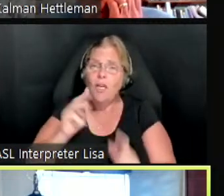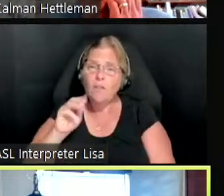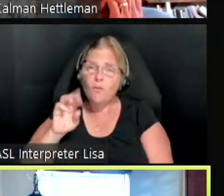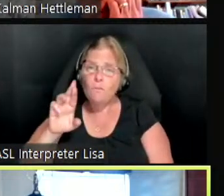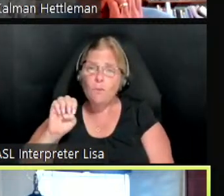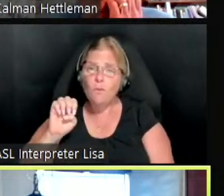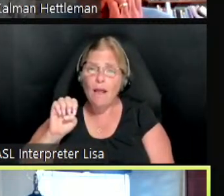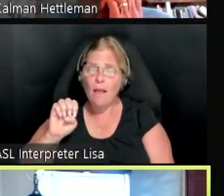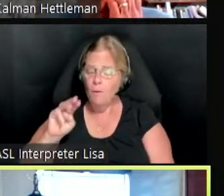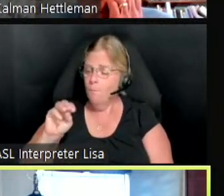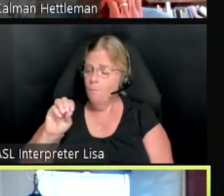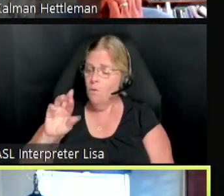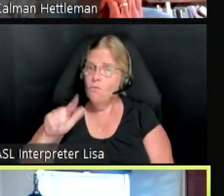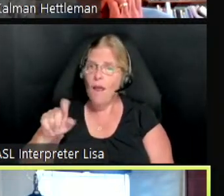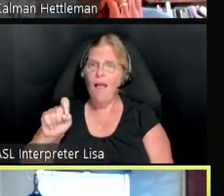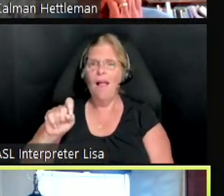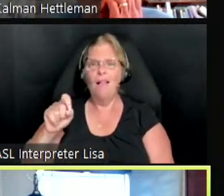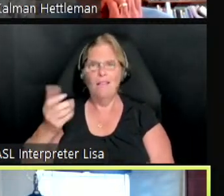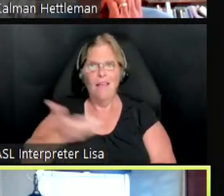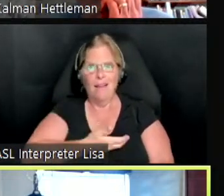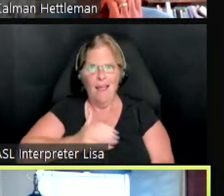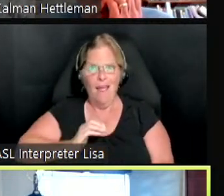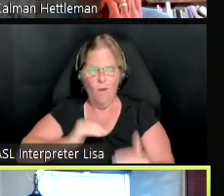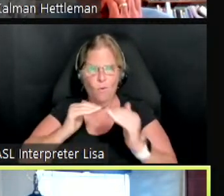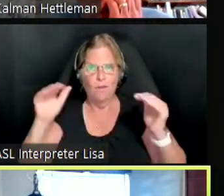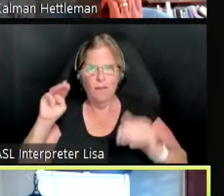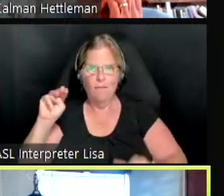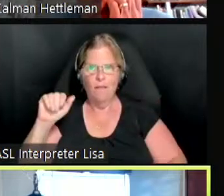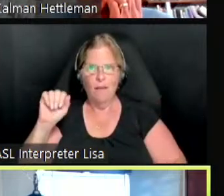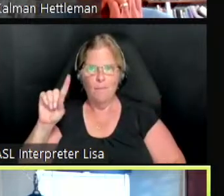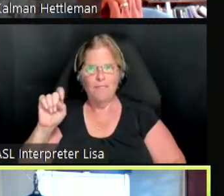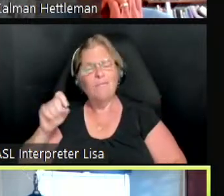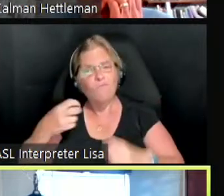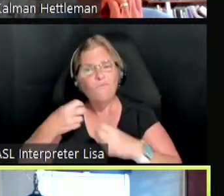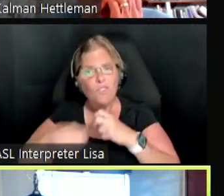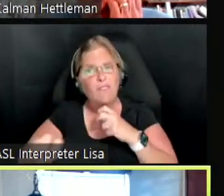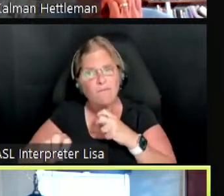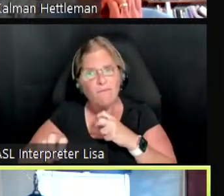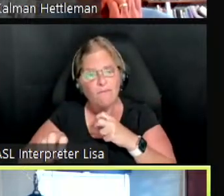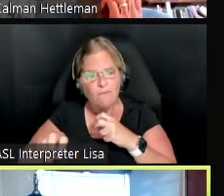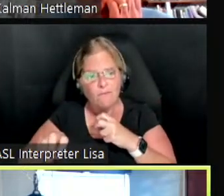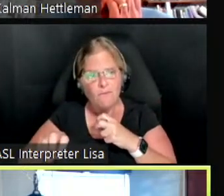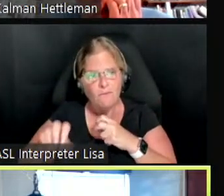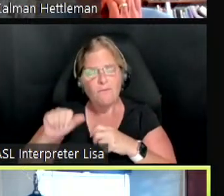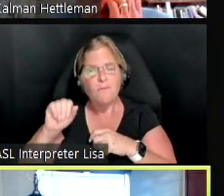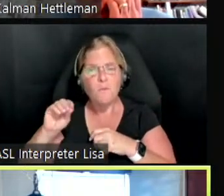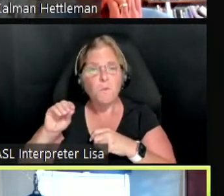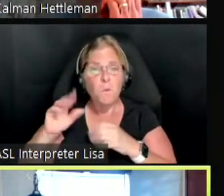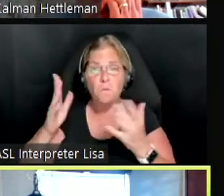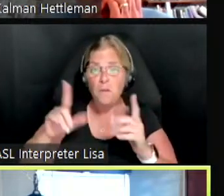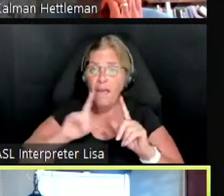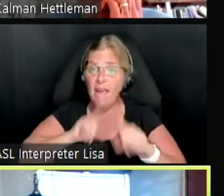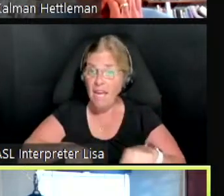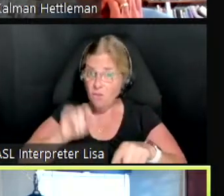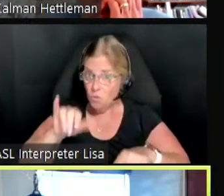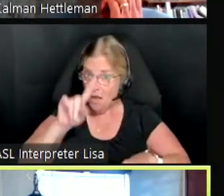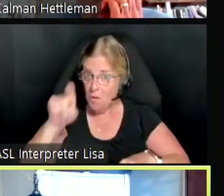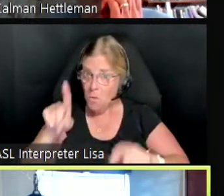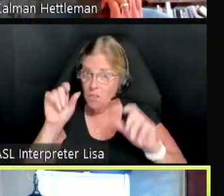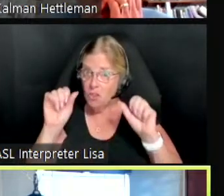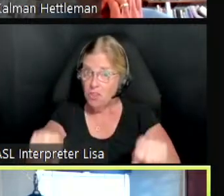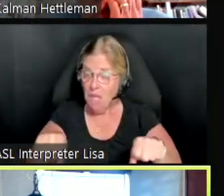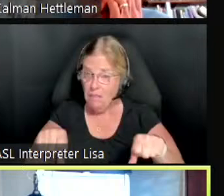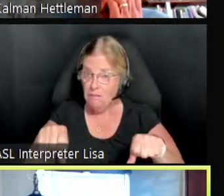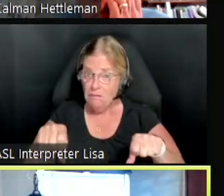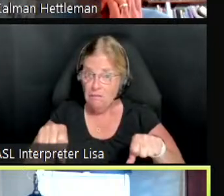level? That's going to be kind of difficult. So can someone answer that question? Other